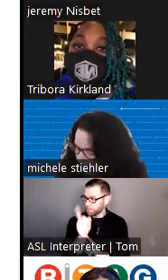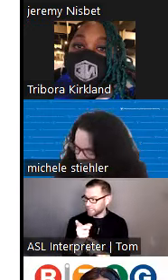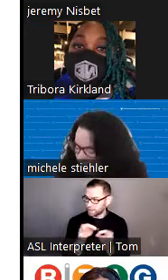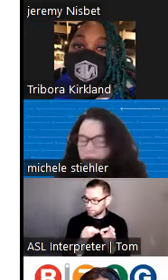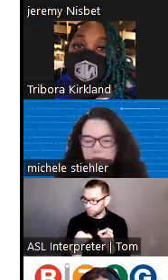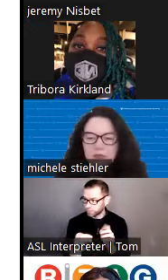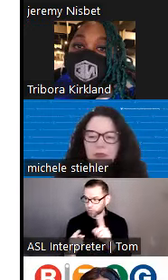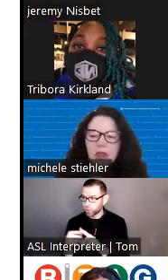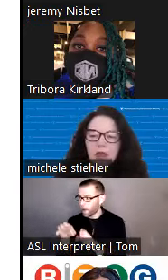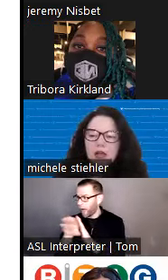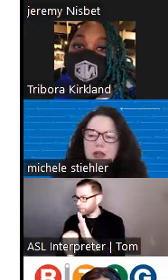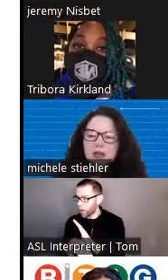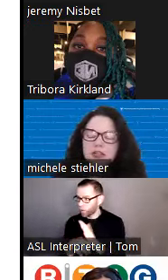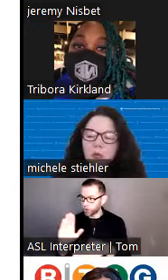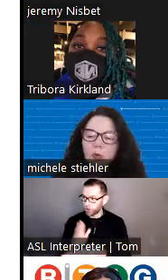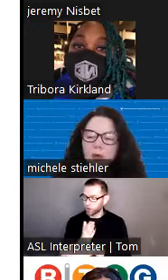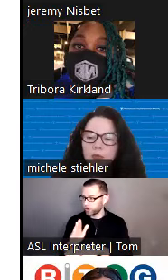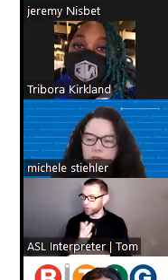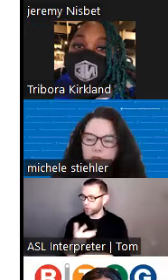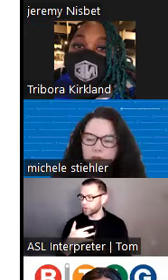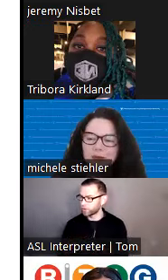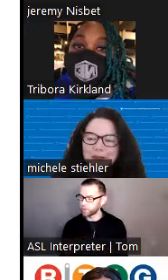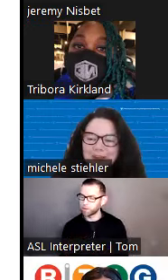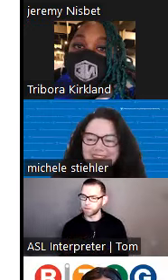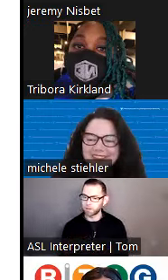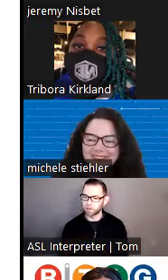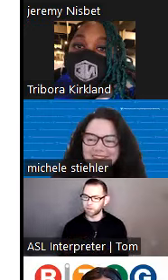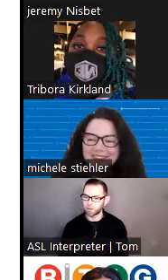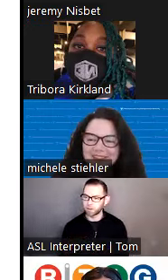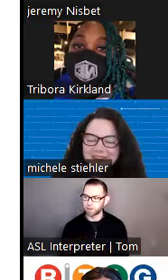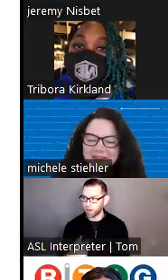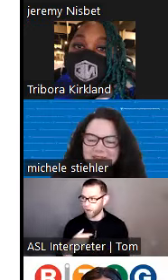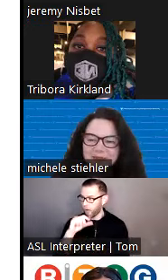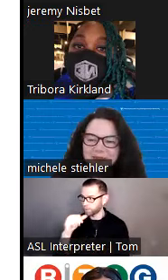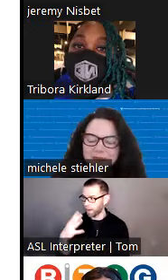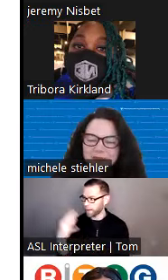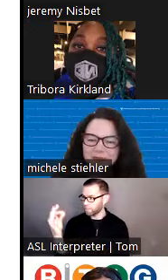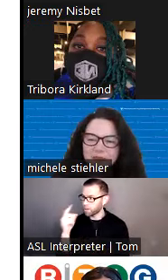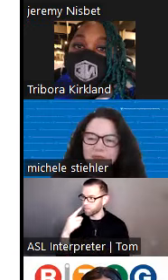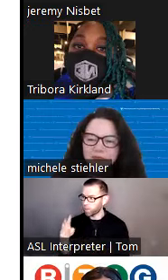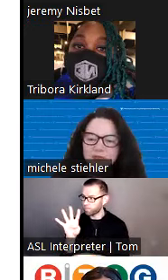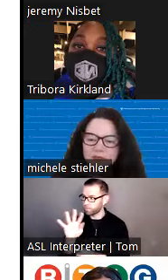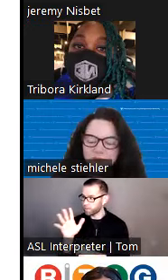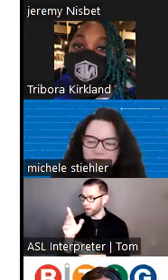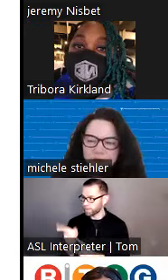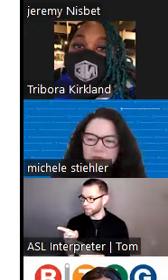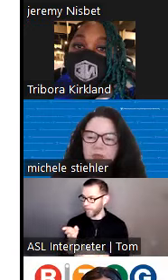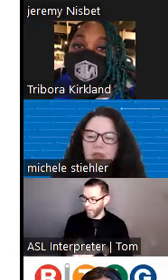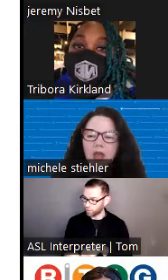hour. And so then, like, I'm sorry. I'm not getting picked up for like 45 minutes after the time I was